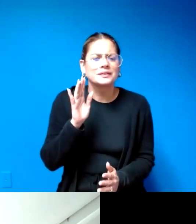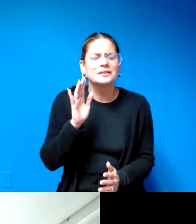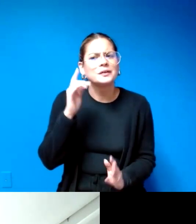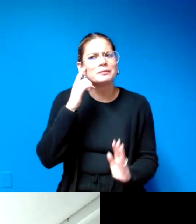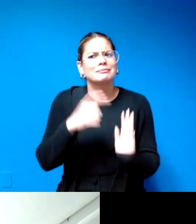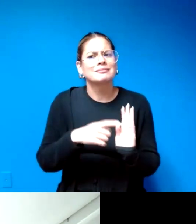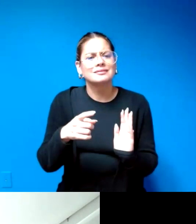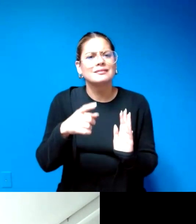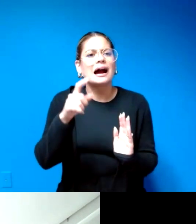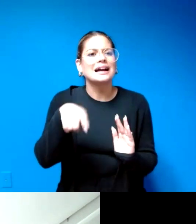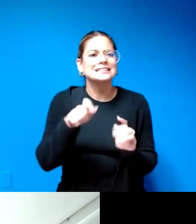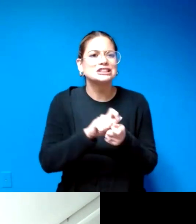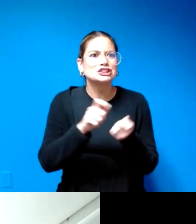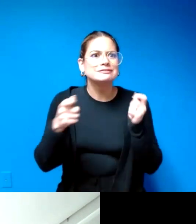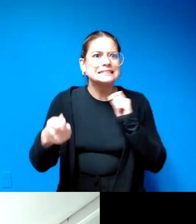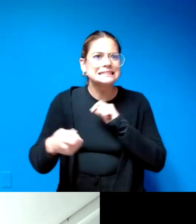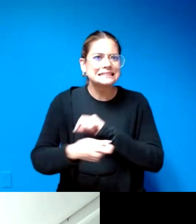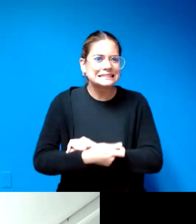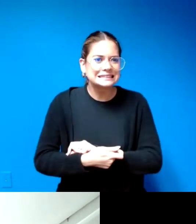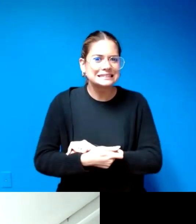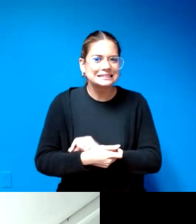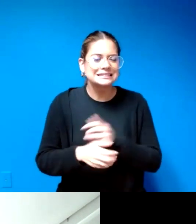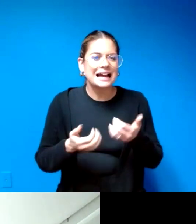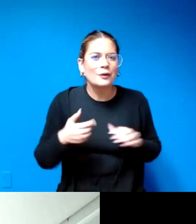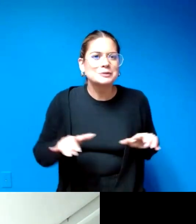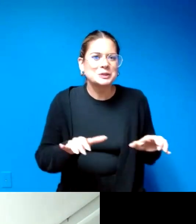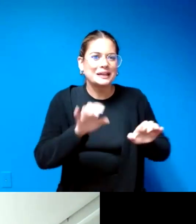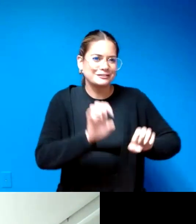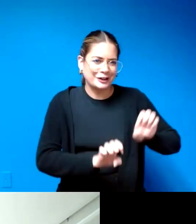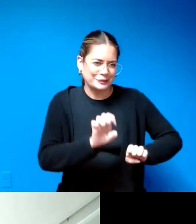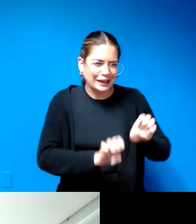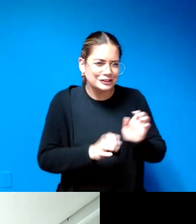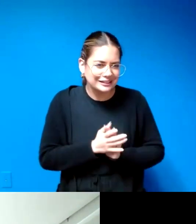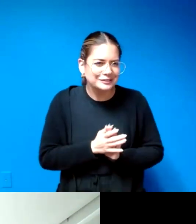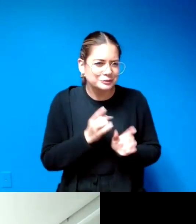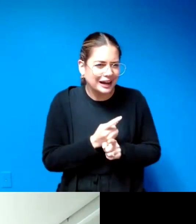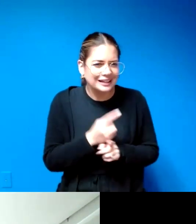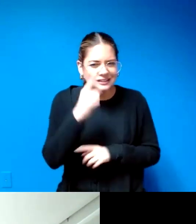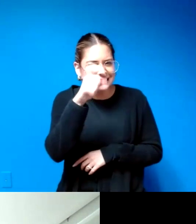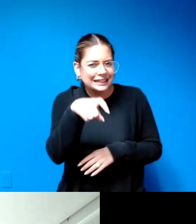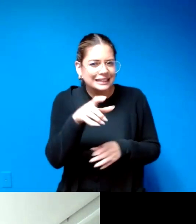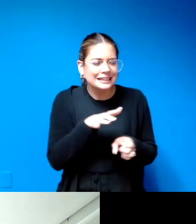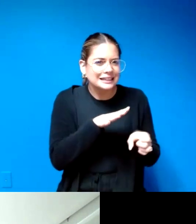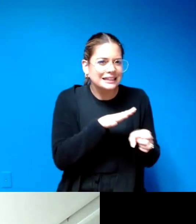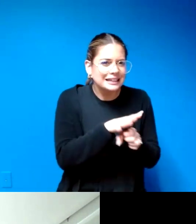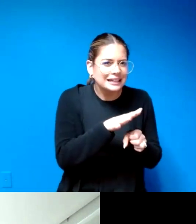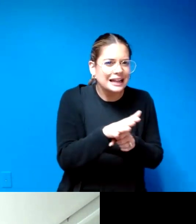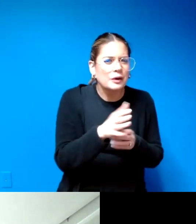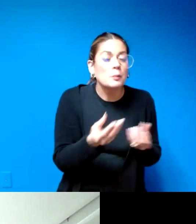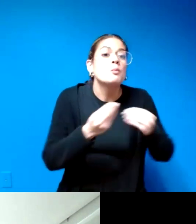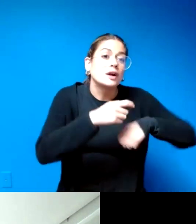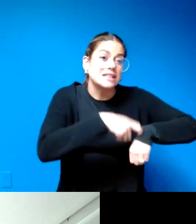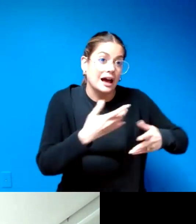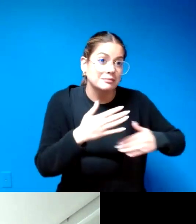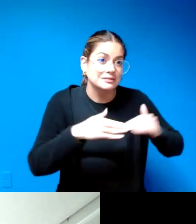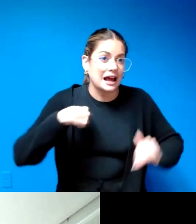realizing is that I had to shift the entire way that I did an assessment because I had to have enough time, way more time than I